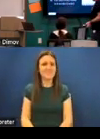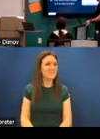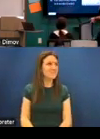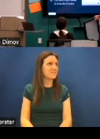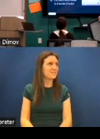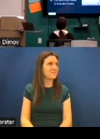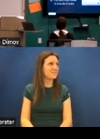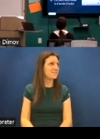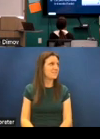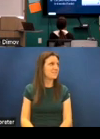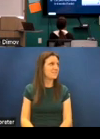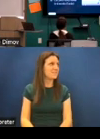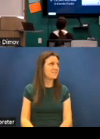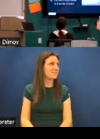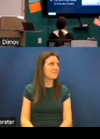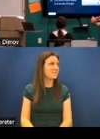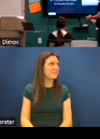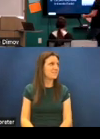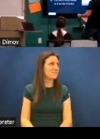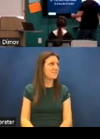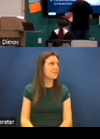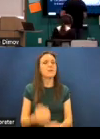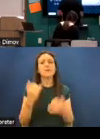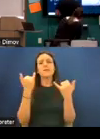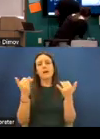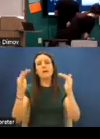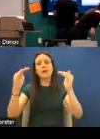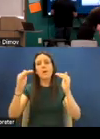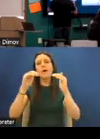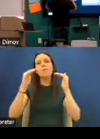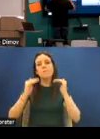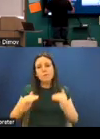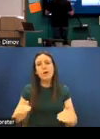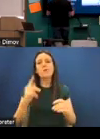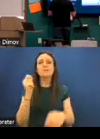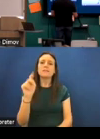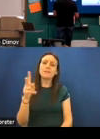TV. On the TV. Oh, okay. Or on the screen. You guys are smart, okay.